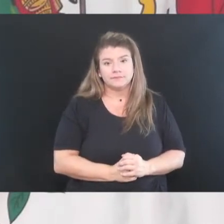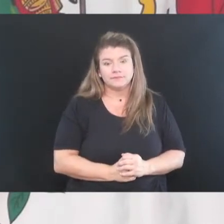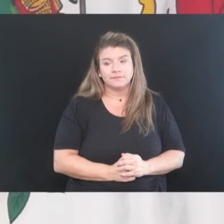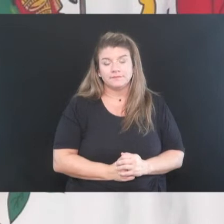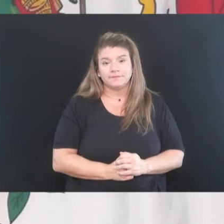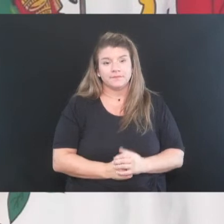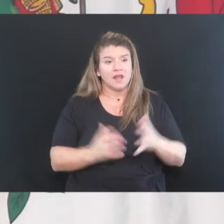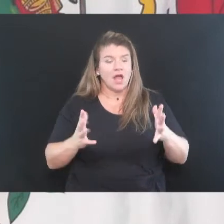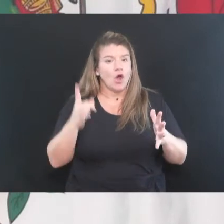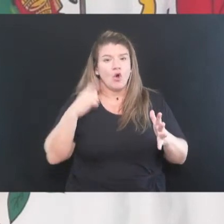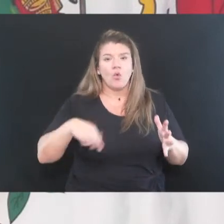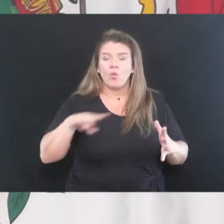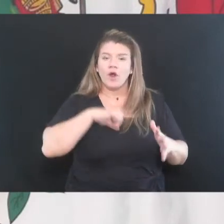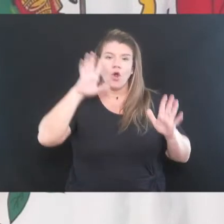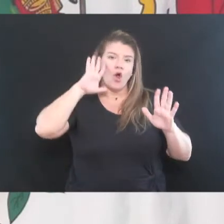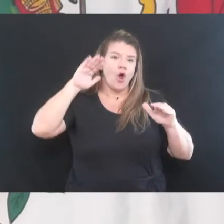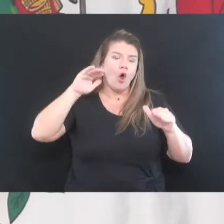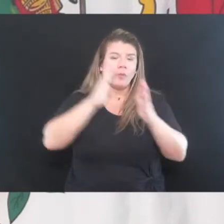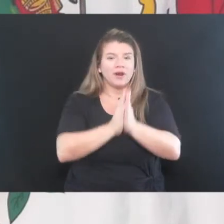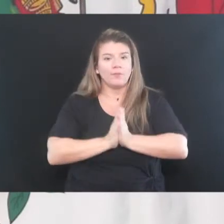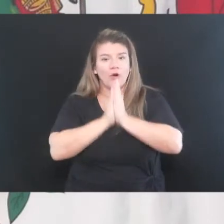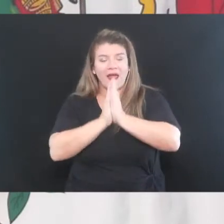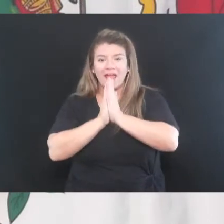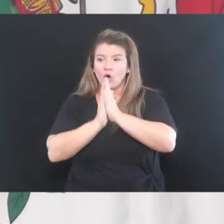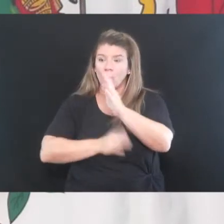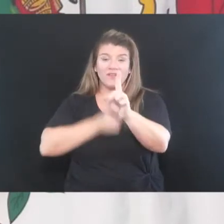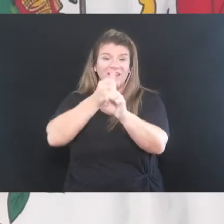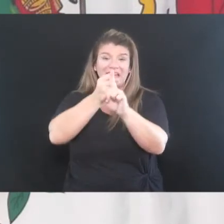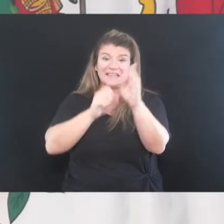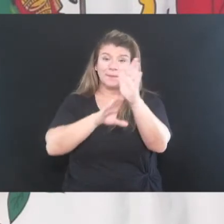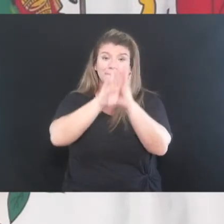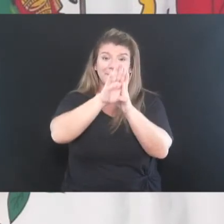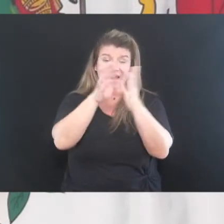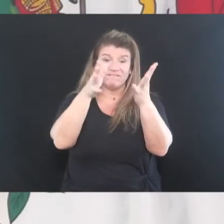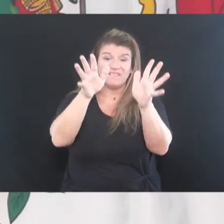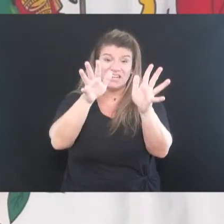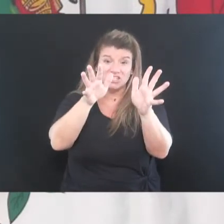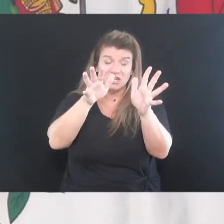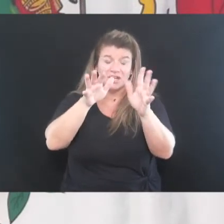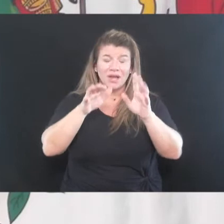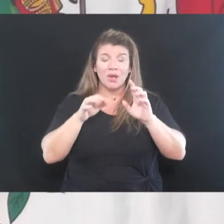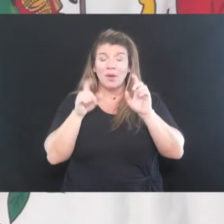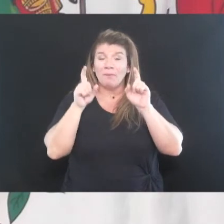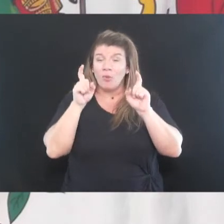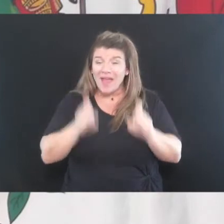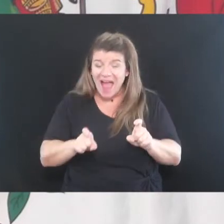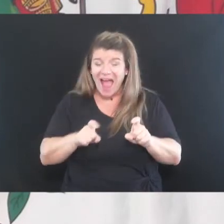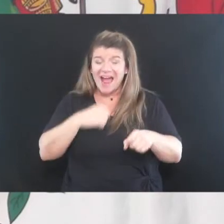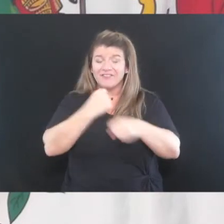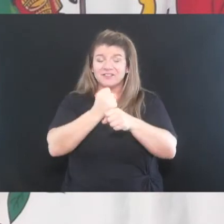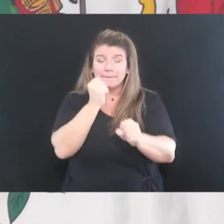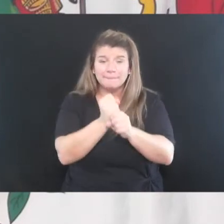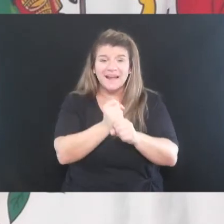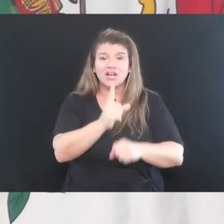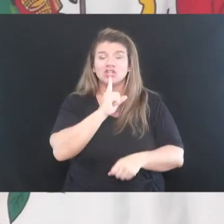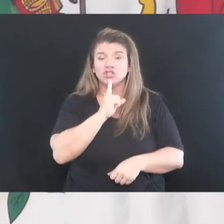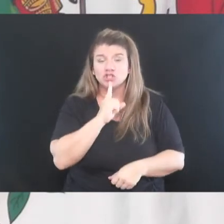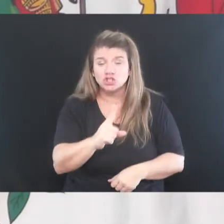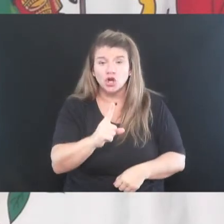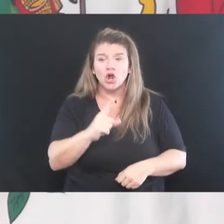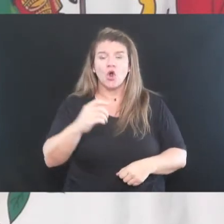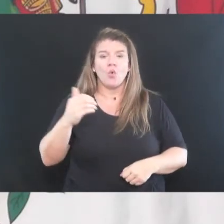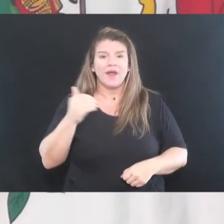We're all hoping and praying that we're at the peak. But we've got to absolutely assure ourselves that we